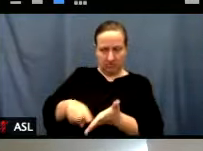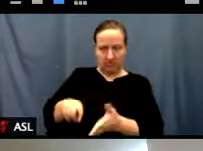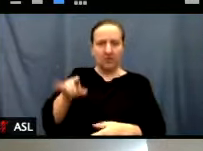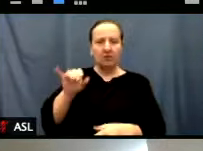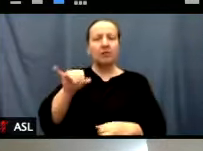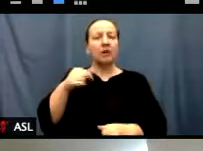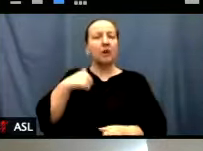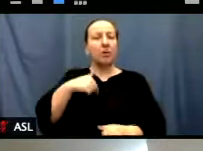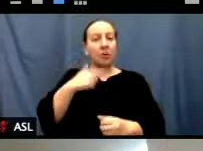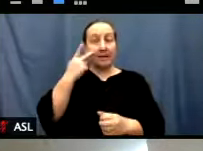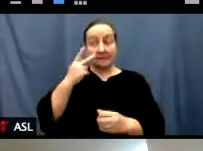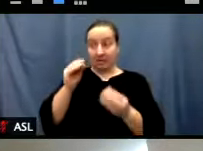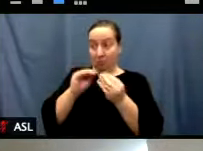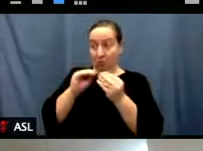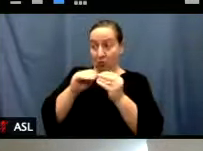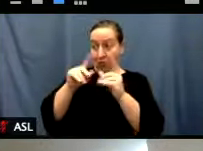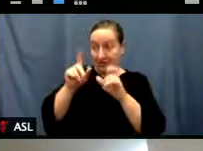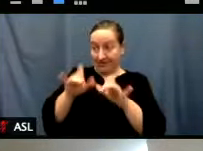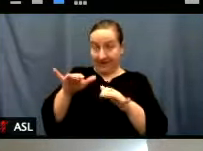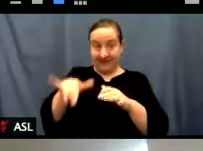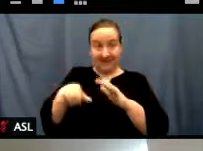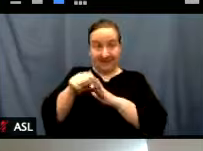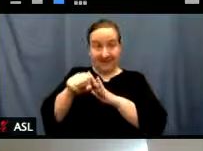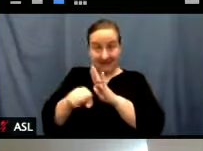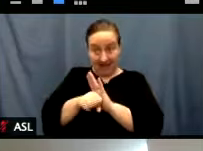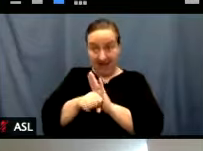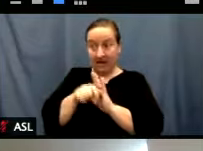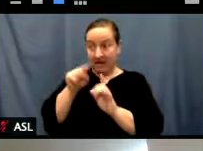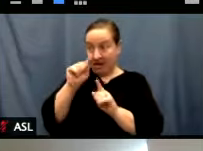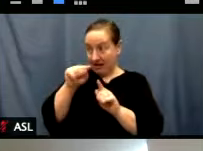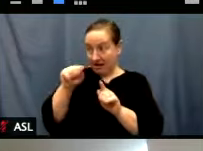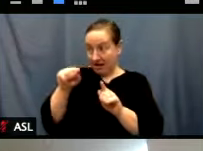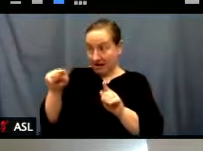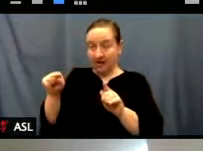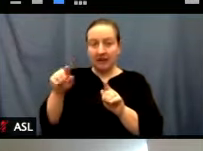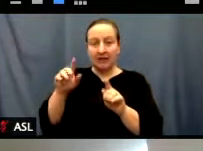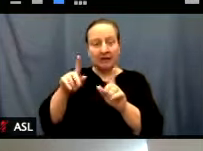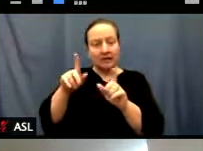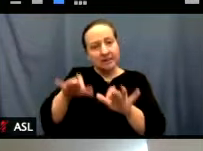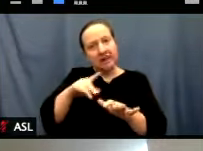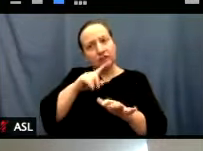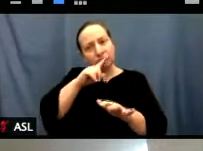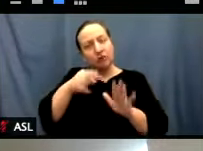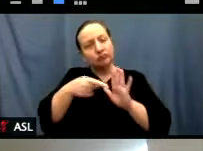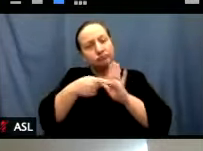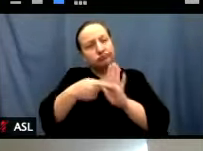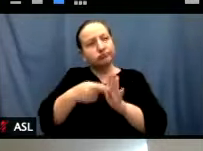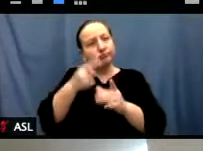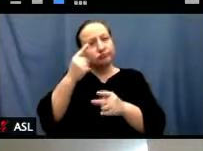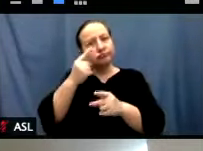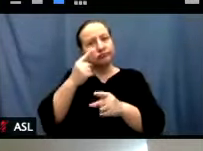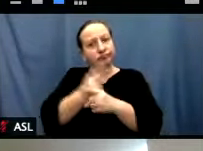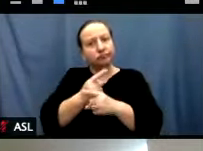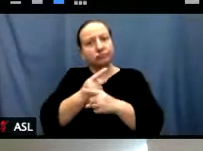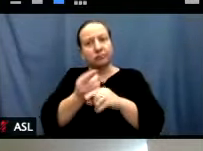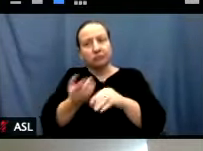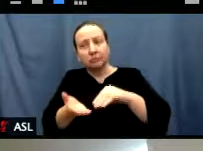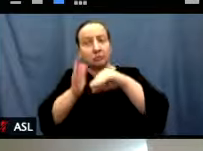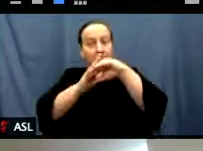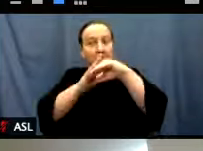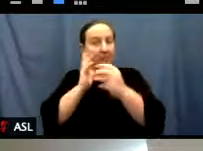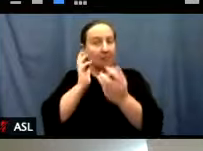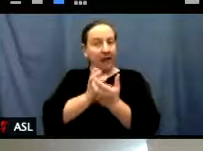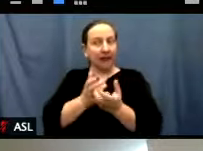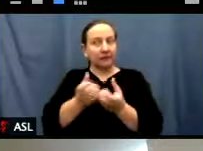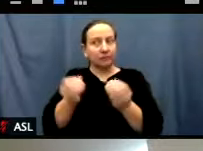more testing being done in the state, that that testing really represents a true increase in the amount of infections that are